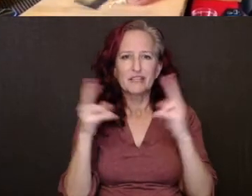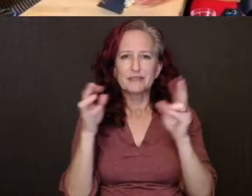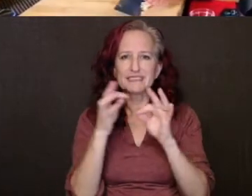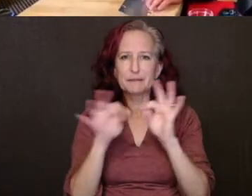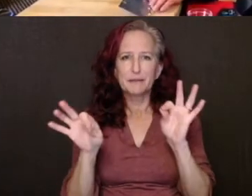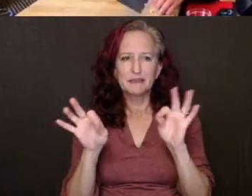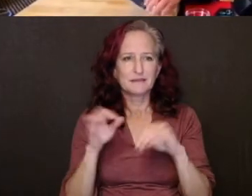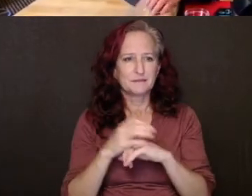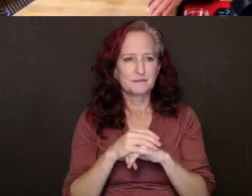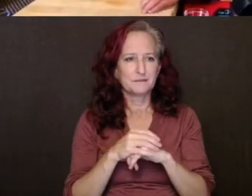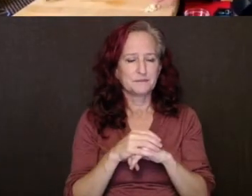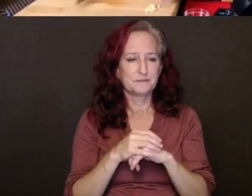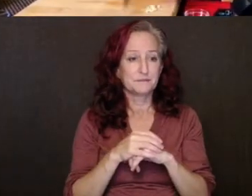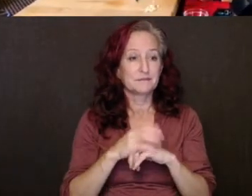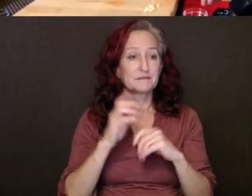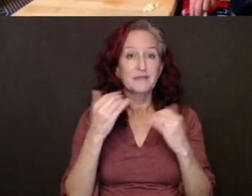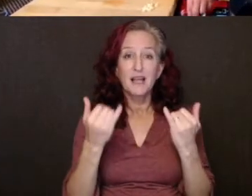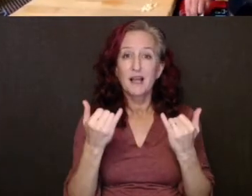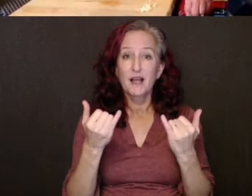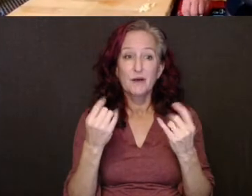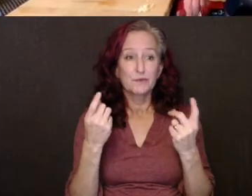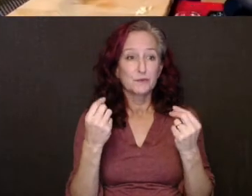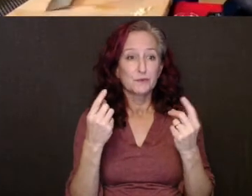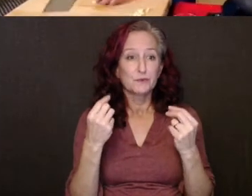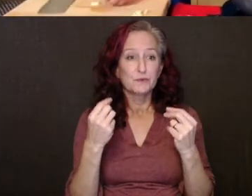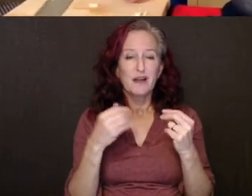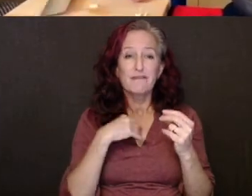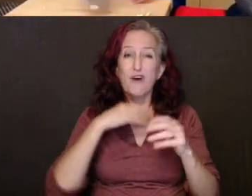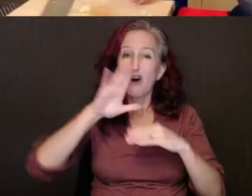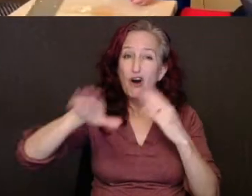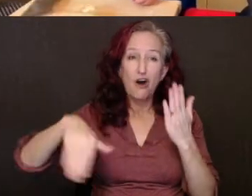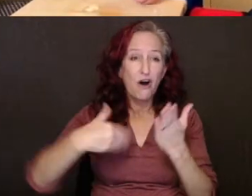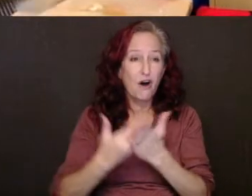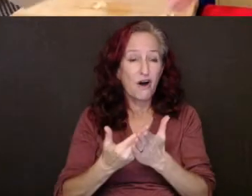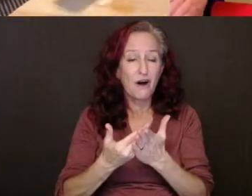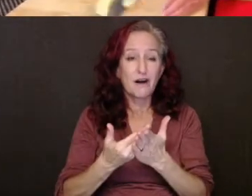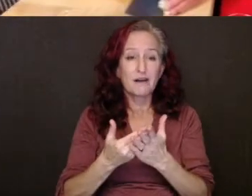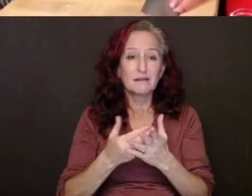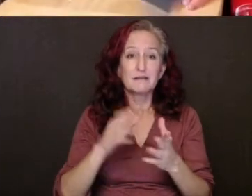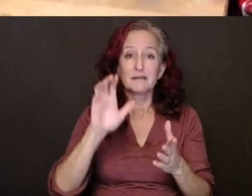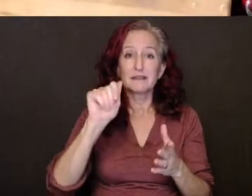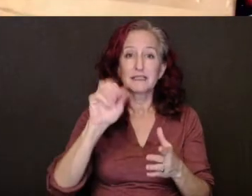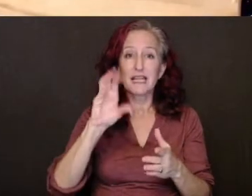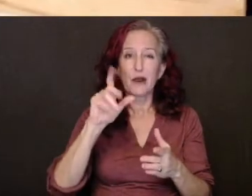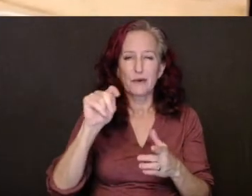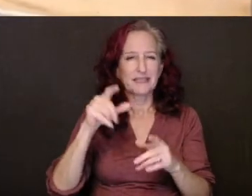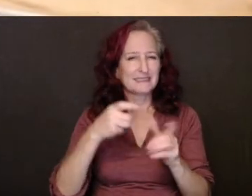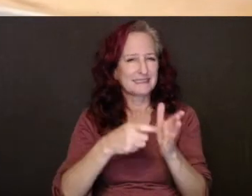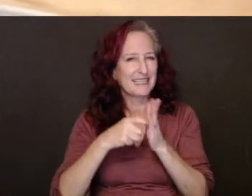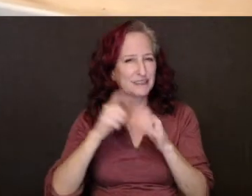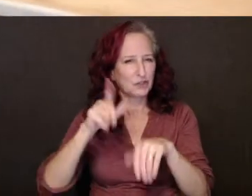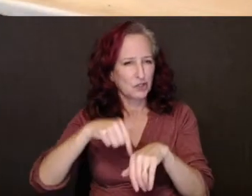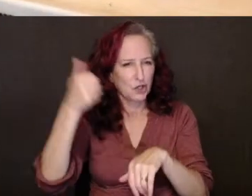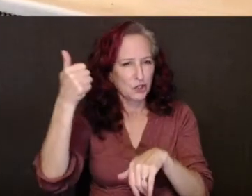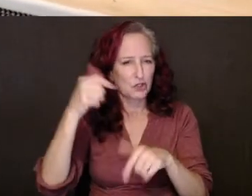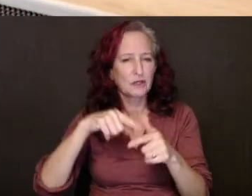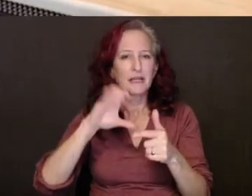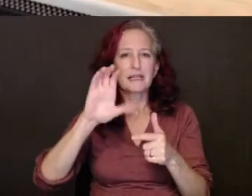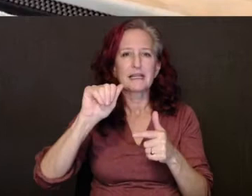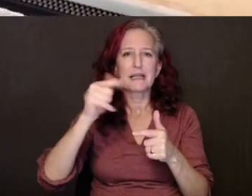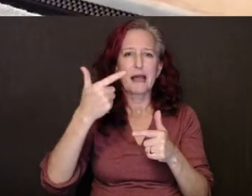And then the same thing with ginger. I have a piece of ginger here. I go, one piece of ginger, another piece of